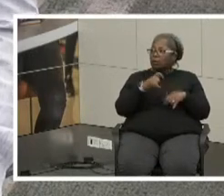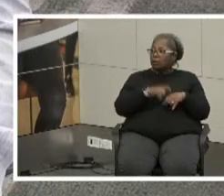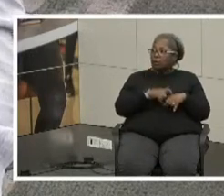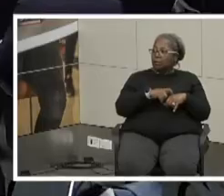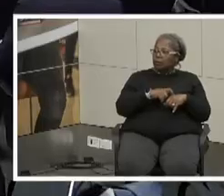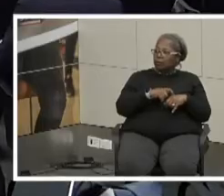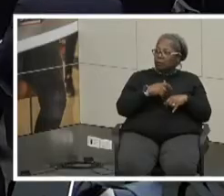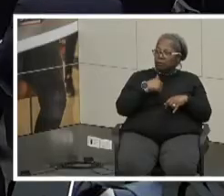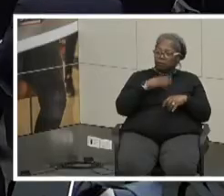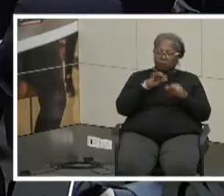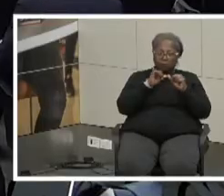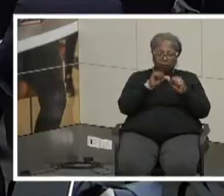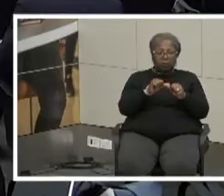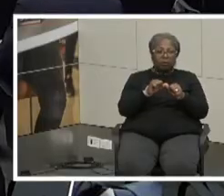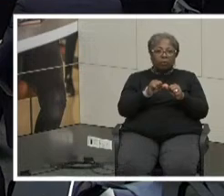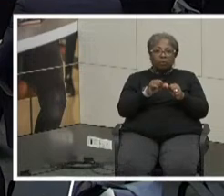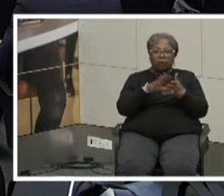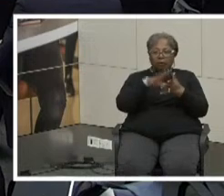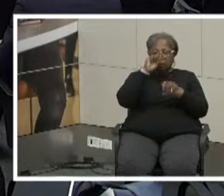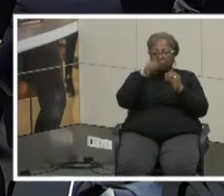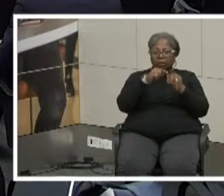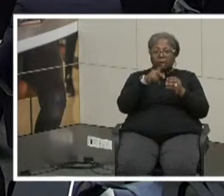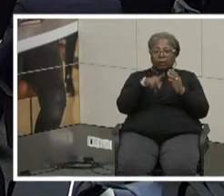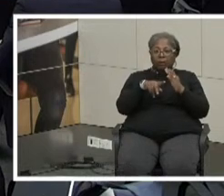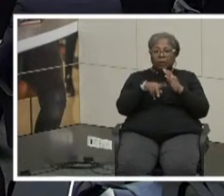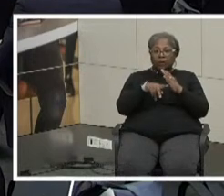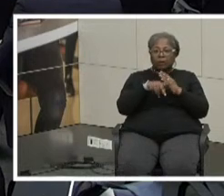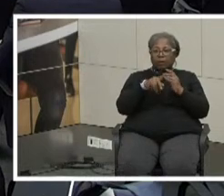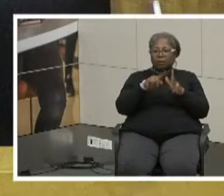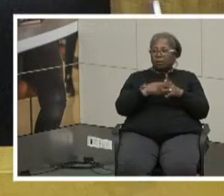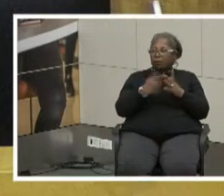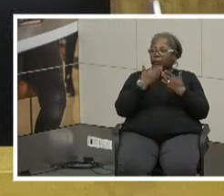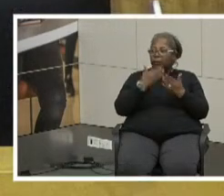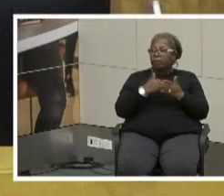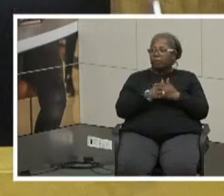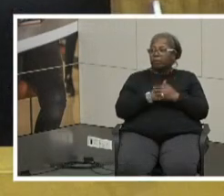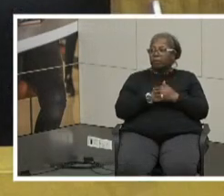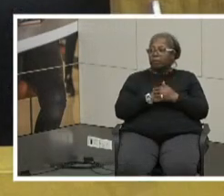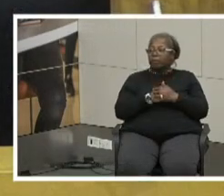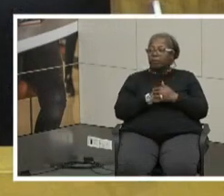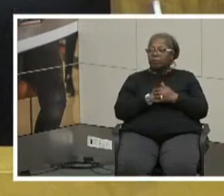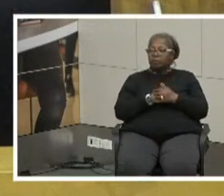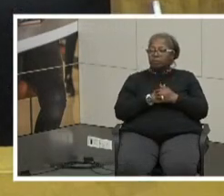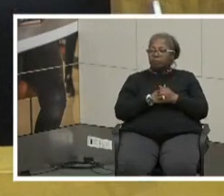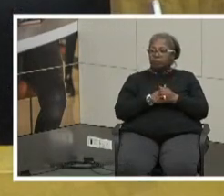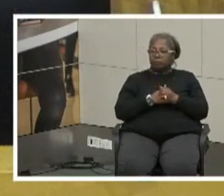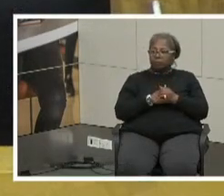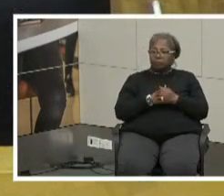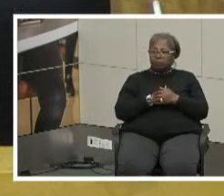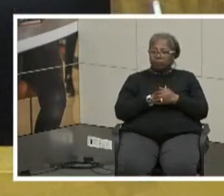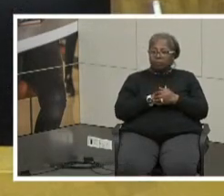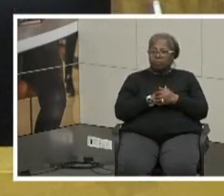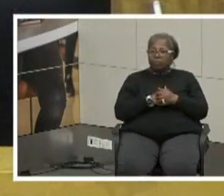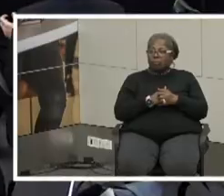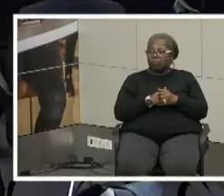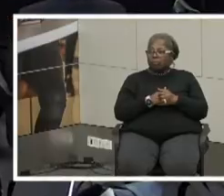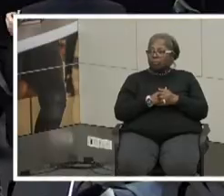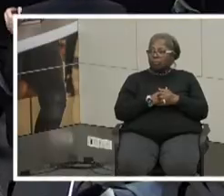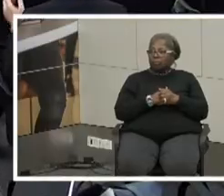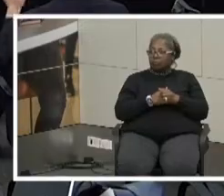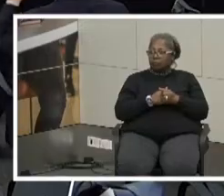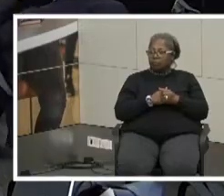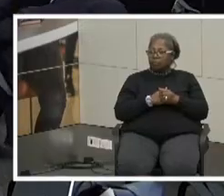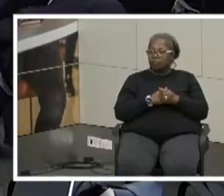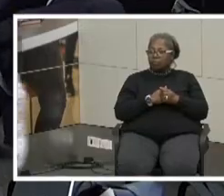I thank you thank you okay our next speaker is Christy Brewster